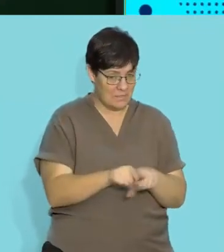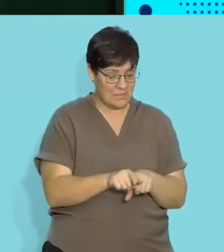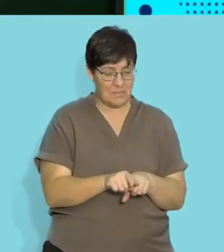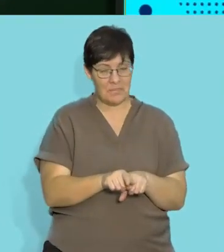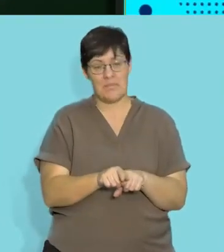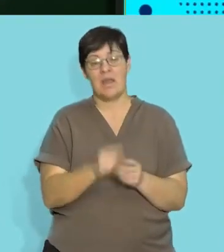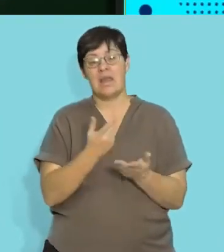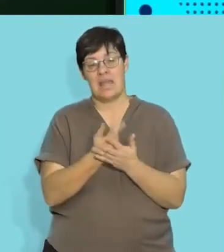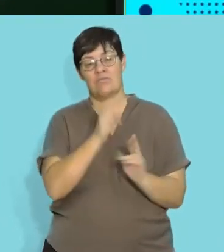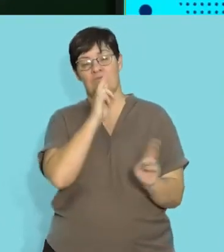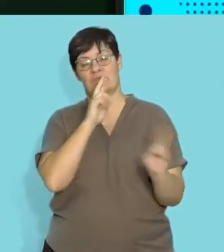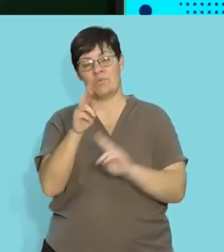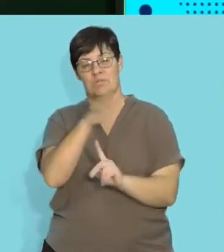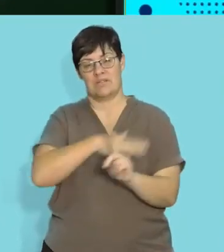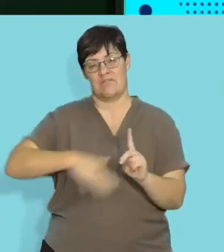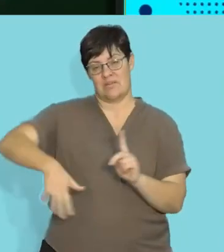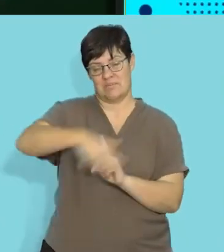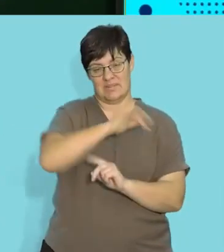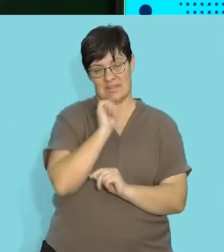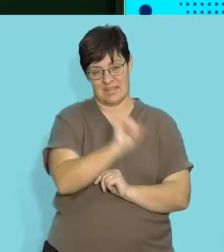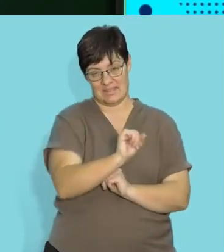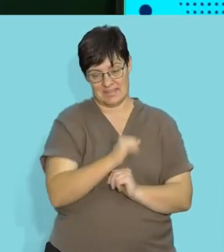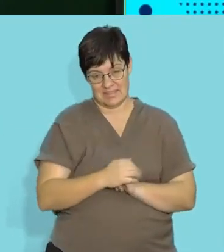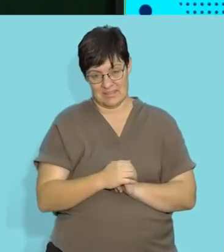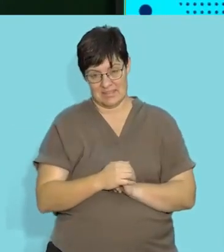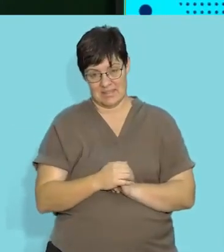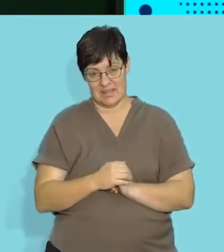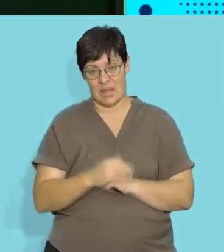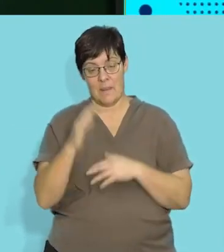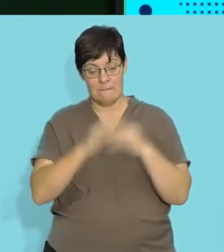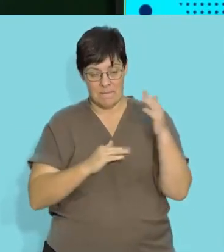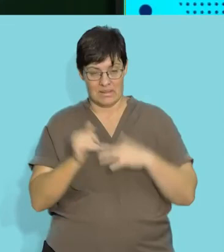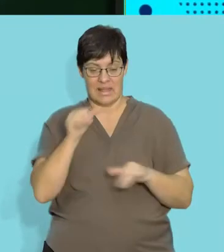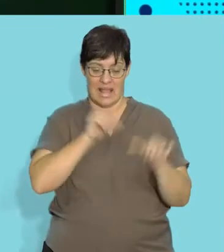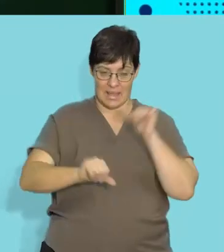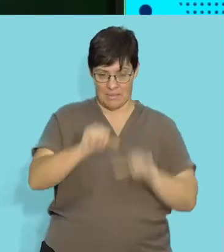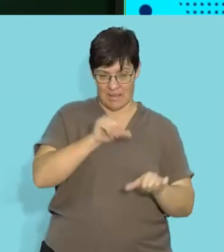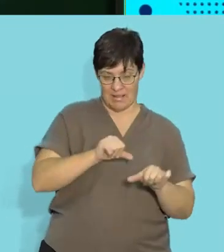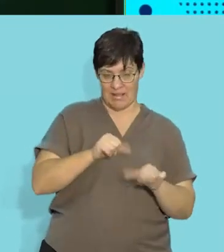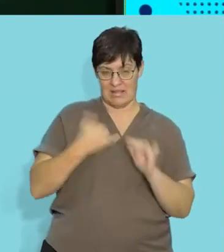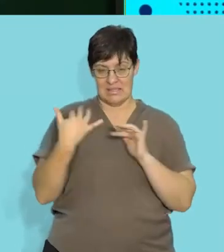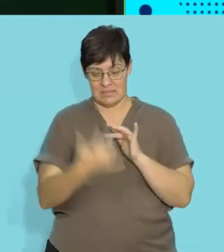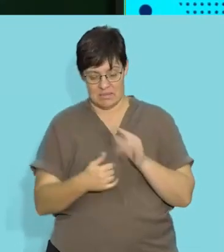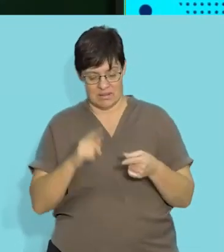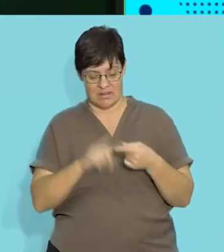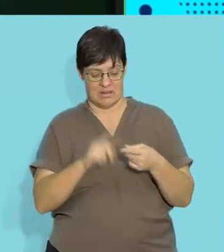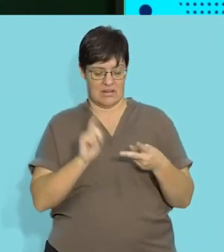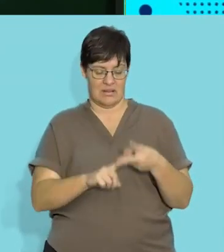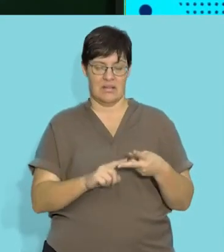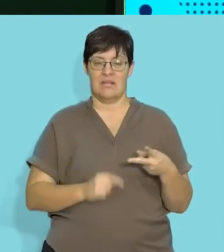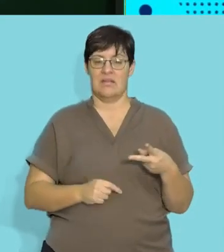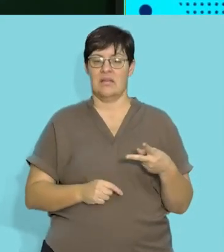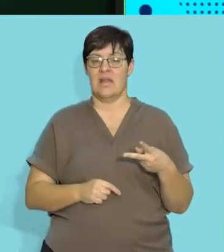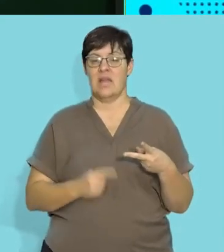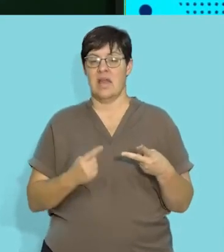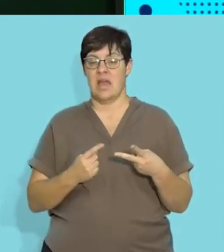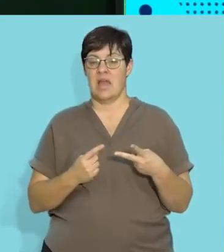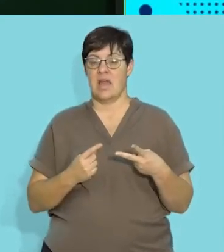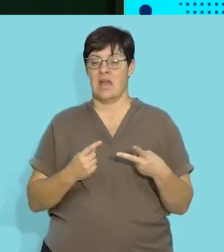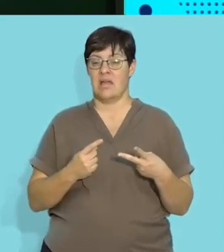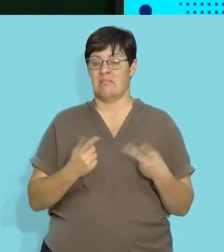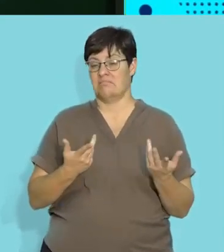to respond to their environment, both from a chemical stimulus, both from a physical stimulus, as well